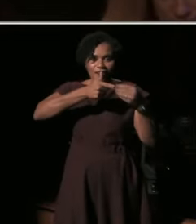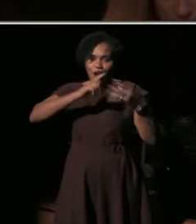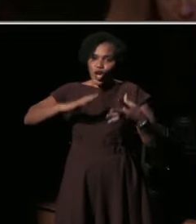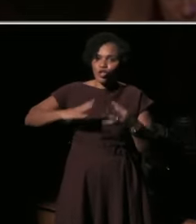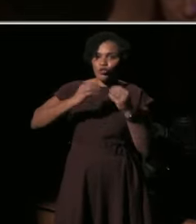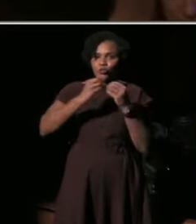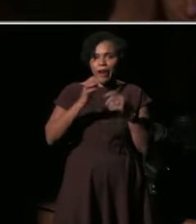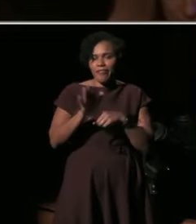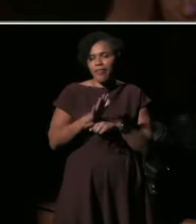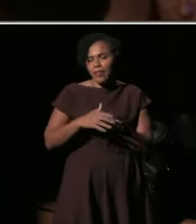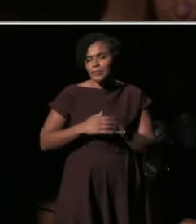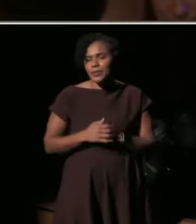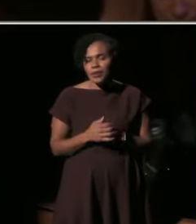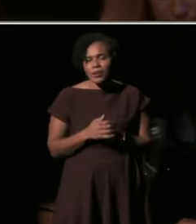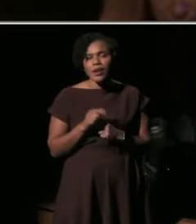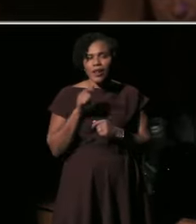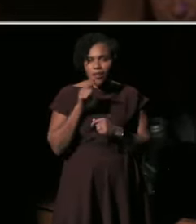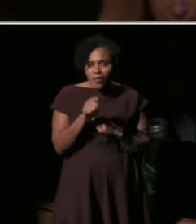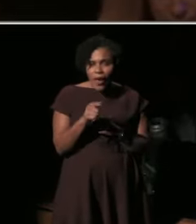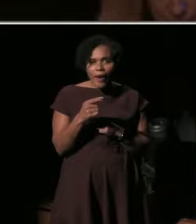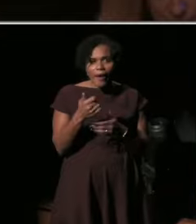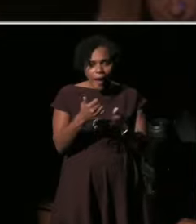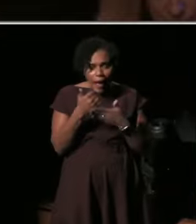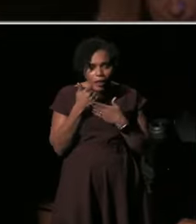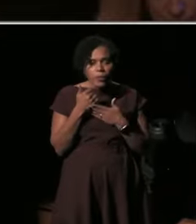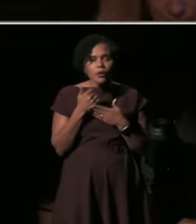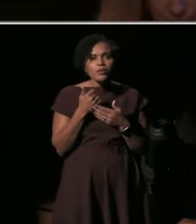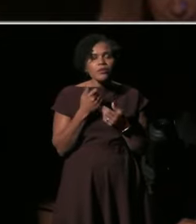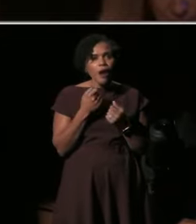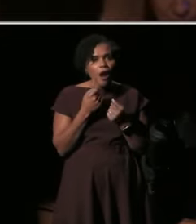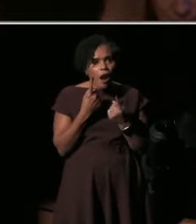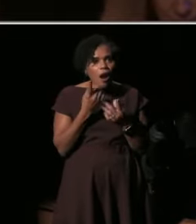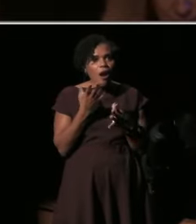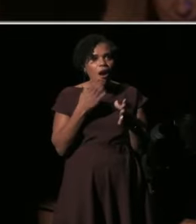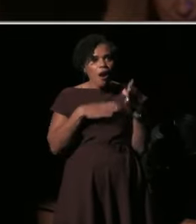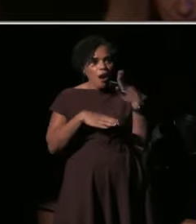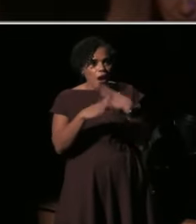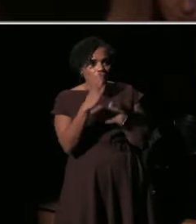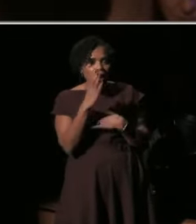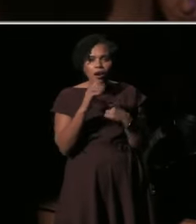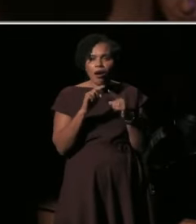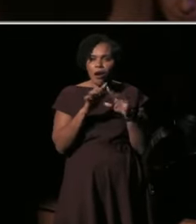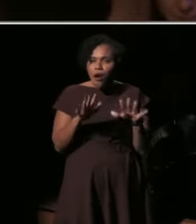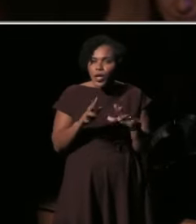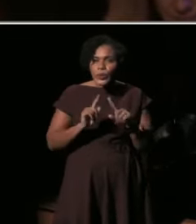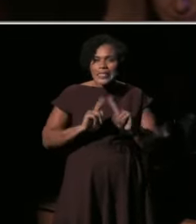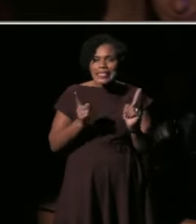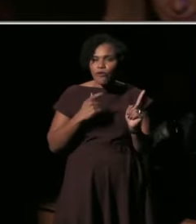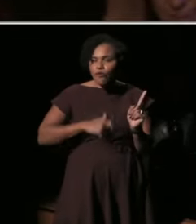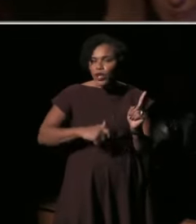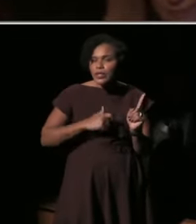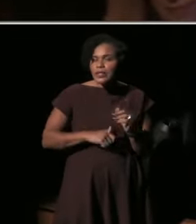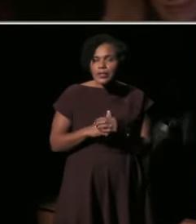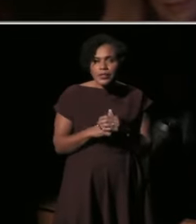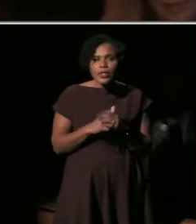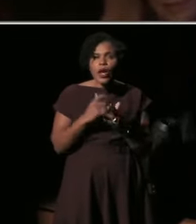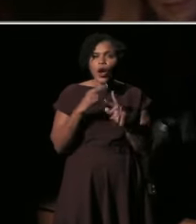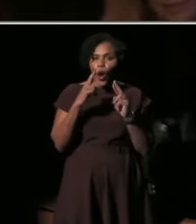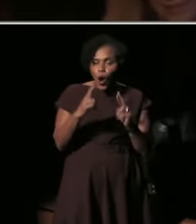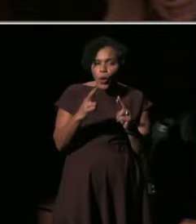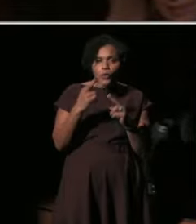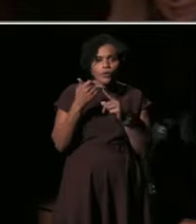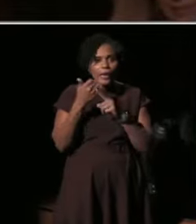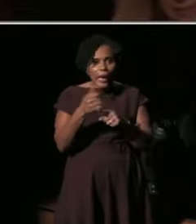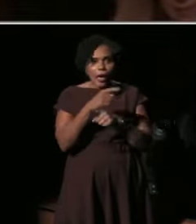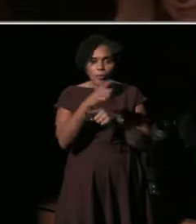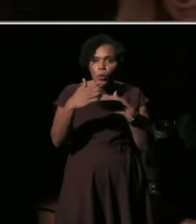up, which show us what a little bit of what it's like to be different, the better, because that'll lead to more understanding and more